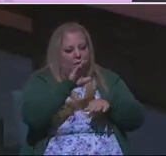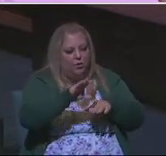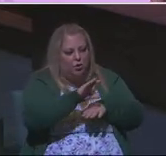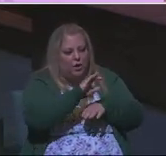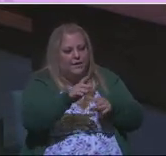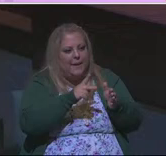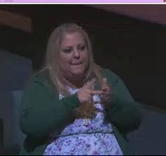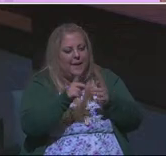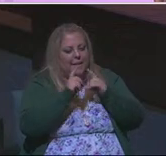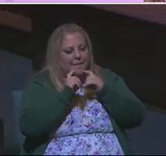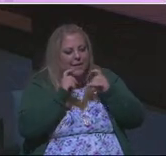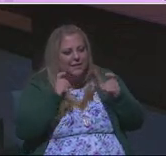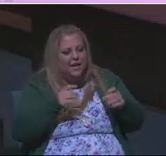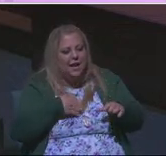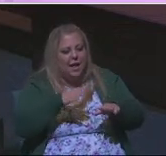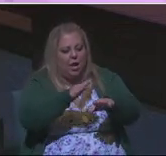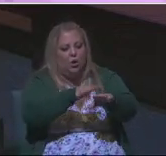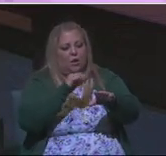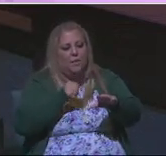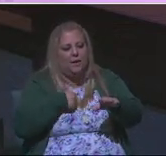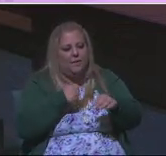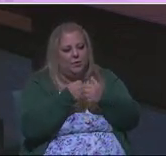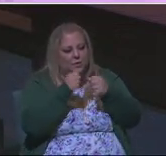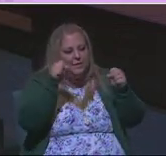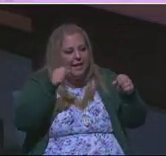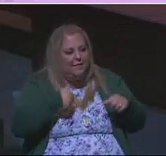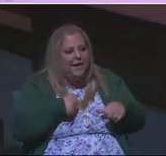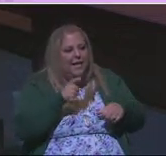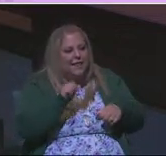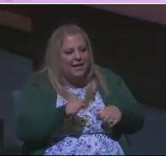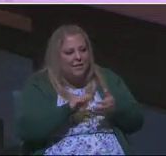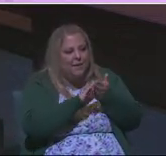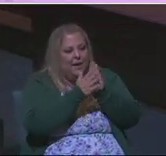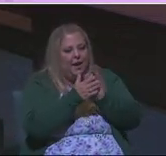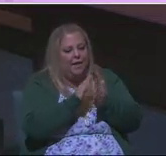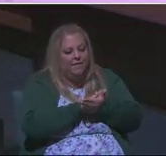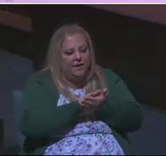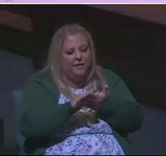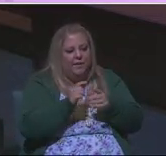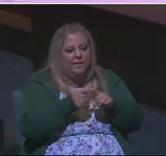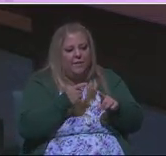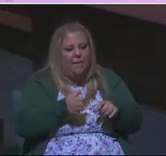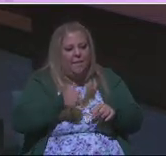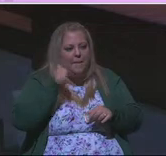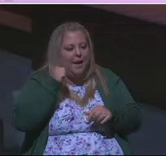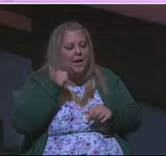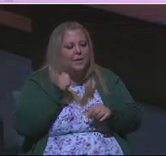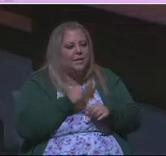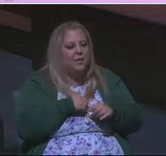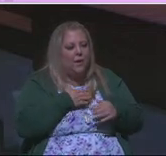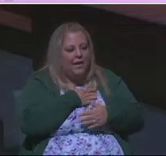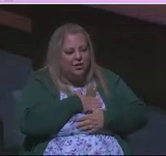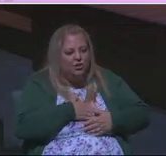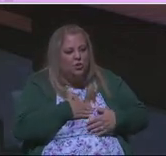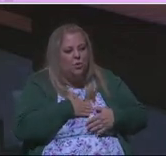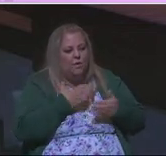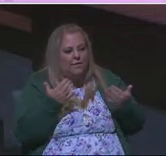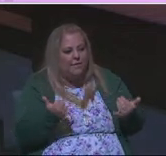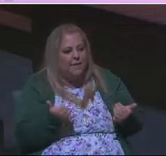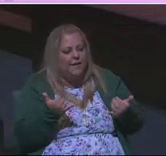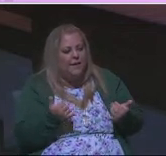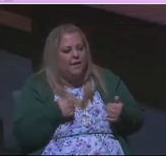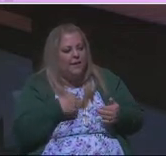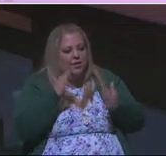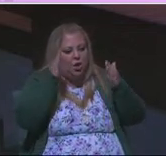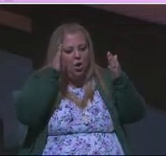I call upon him to save me. That's when we get forgiveness of the past. That's when we get joy for the present. That's when we get hope